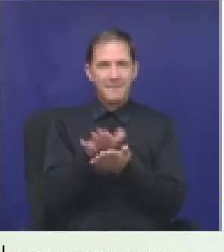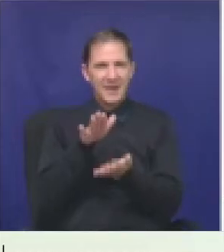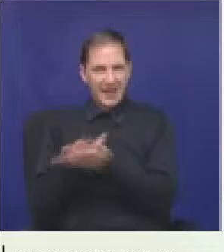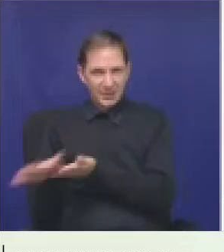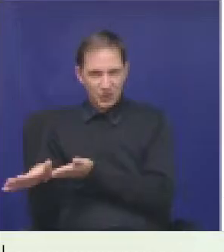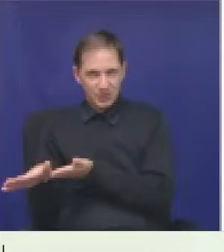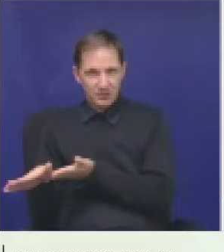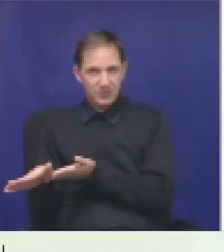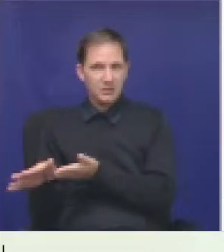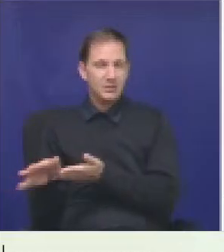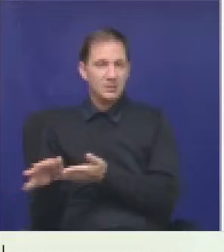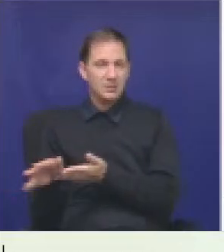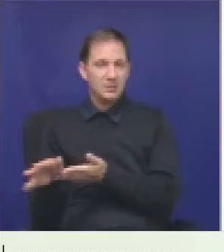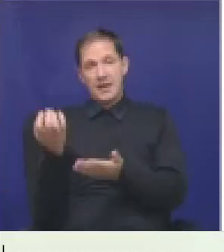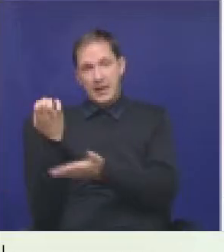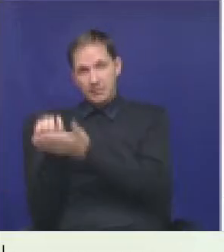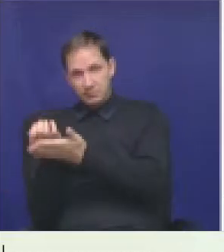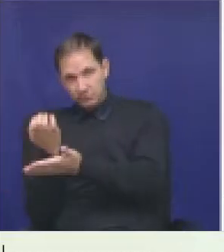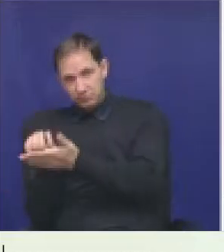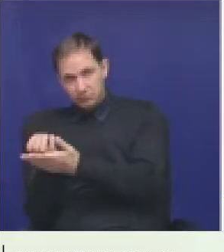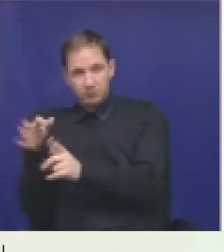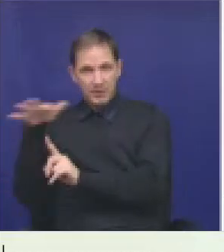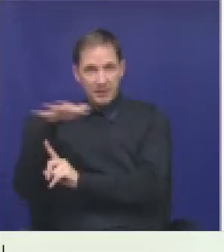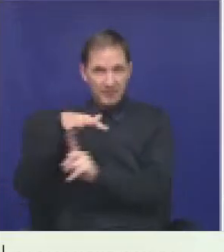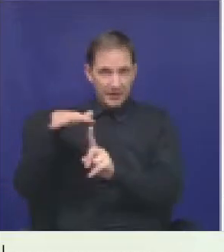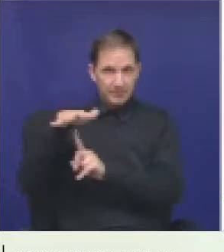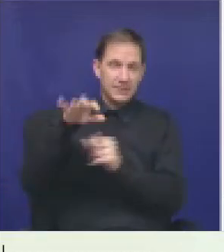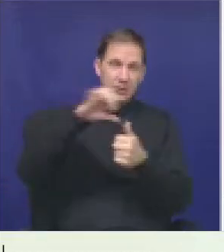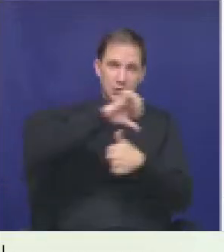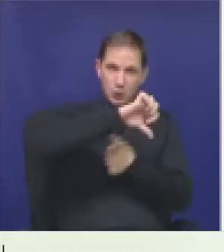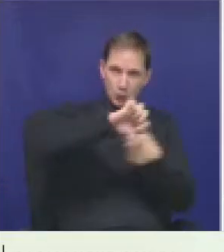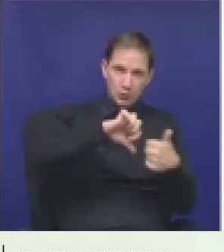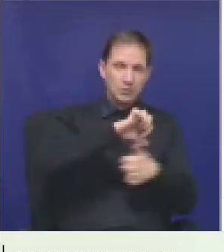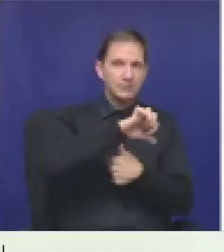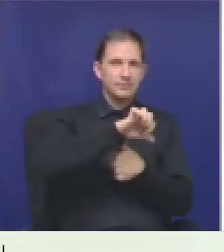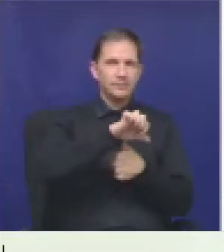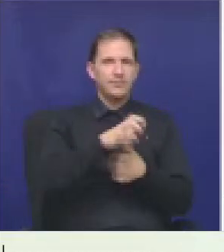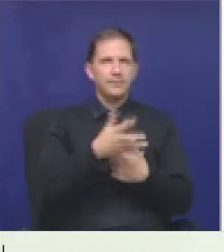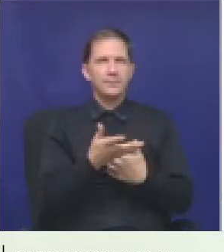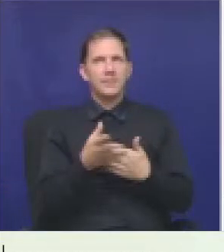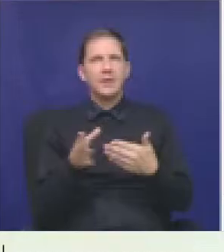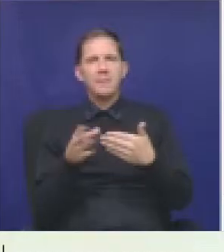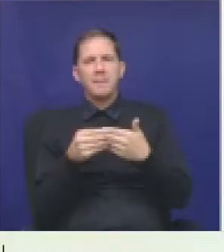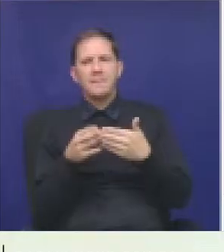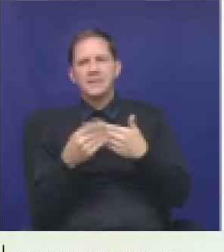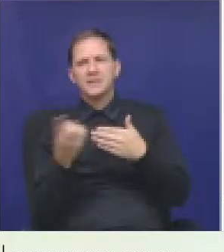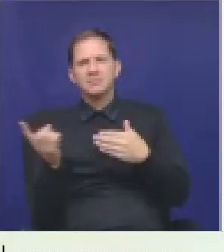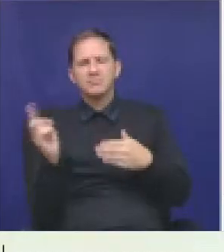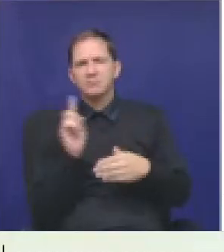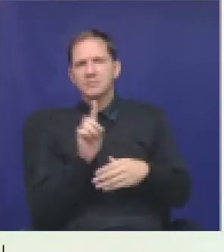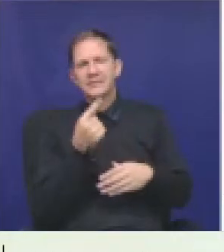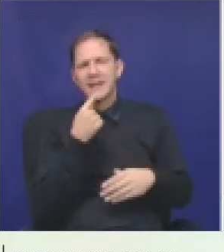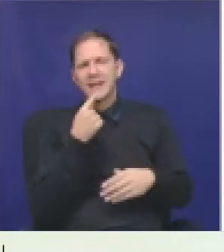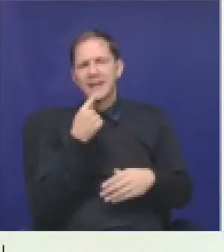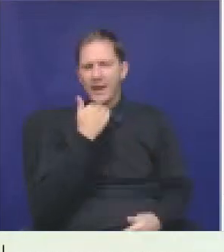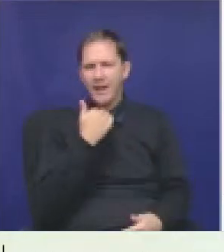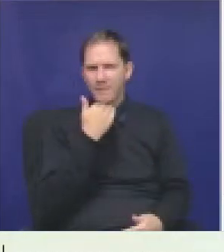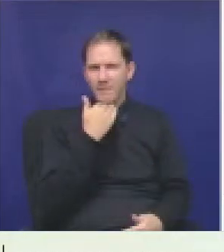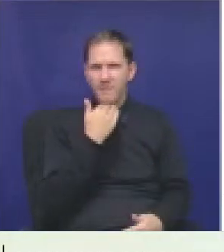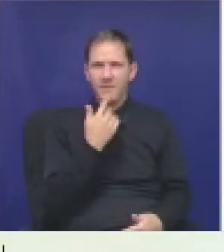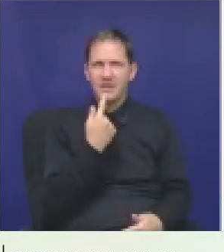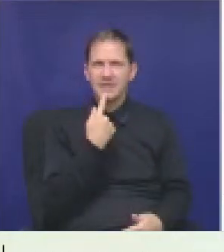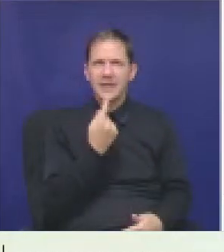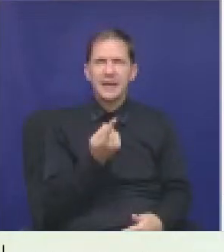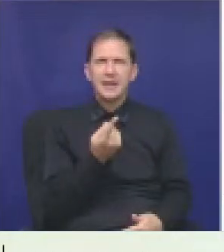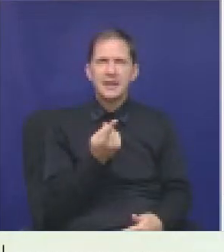the economic, social, and environmental domains. Now, the members that came here and said, let's not pass the budget because it's not adequate, they're basically saying